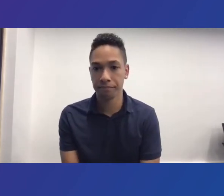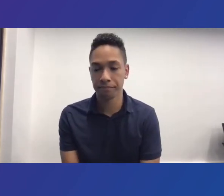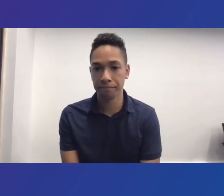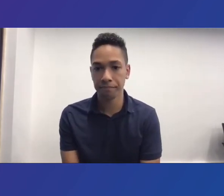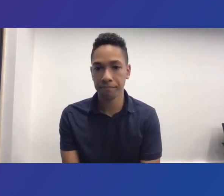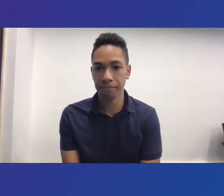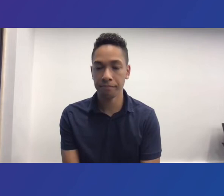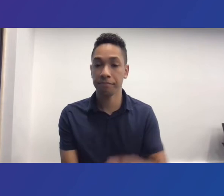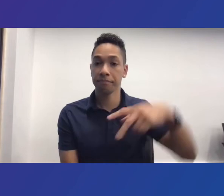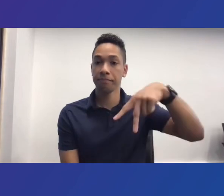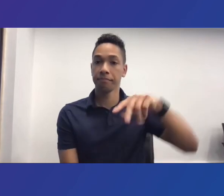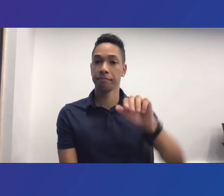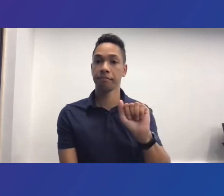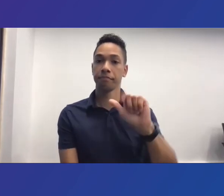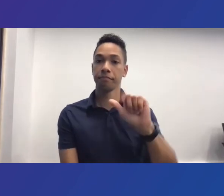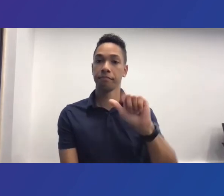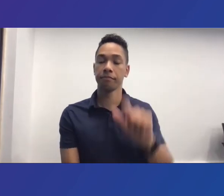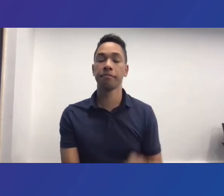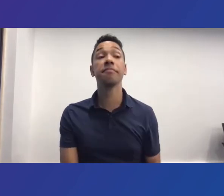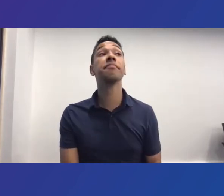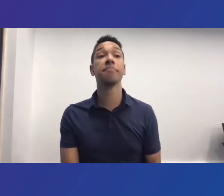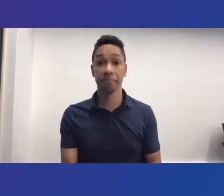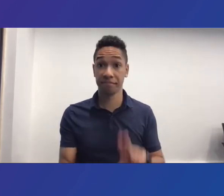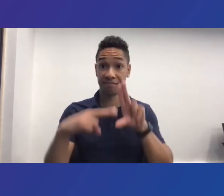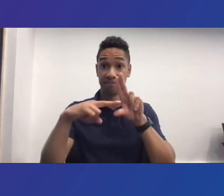a little bit.